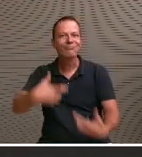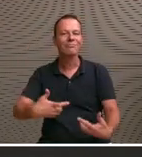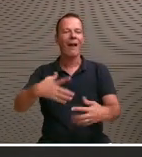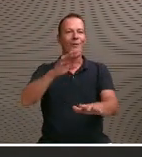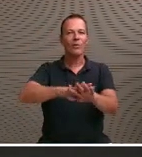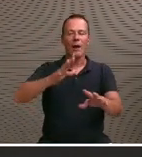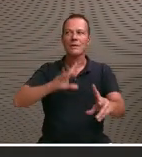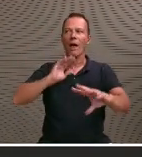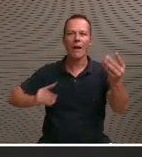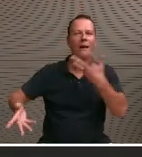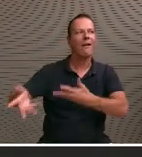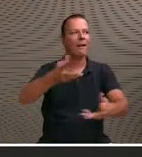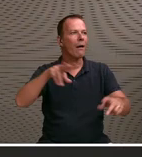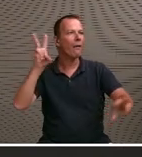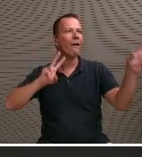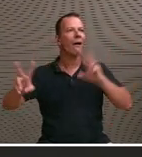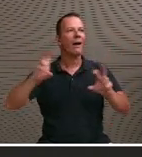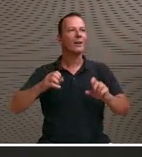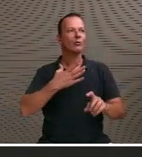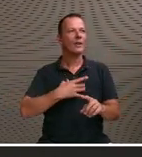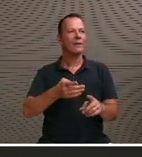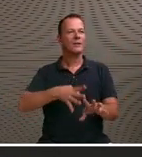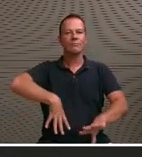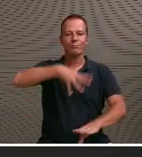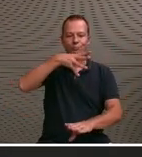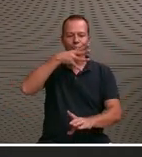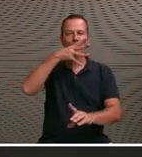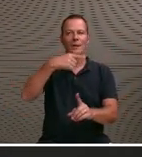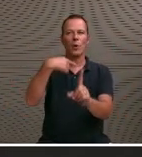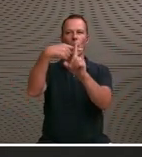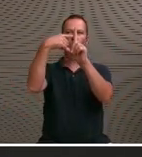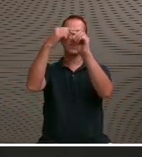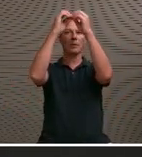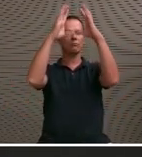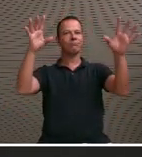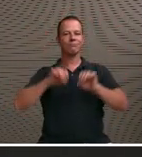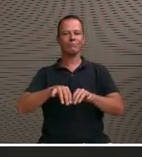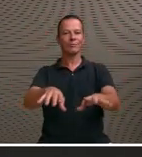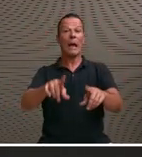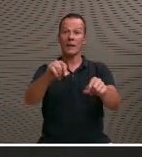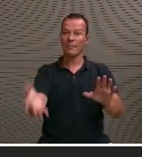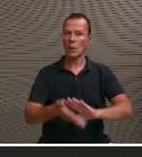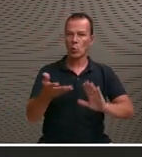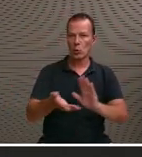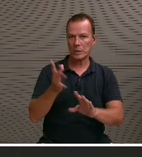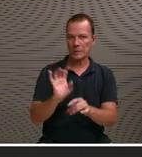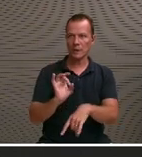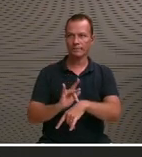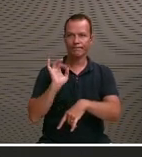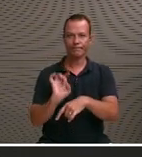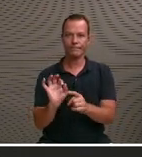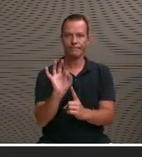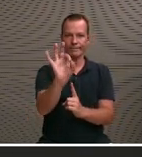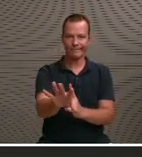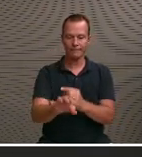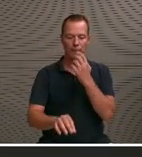right blend of optimism, pragmatism, and urgency, shall we say. To summarize